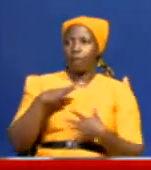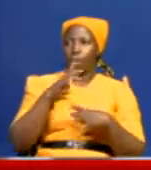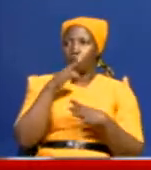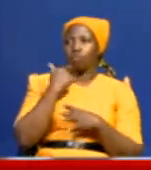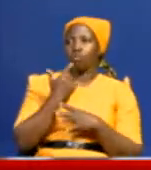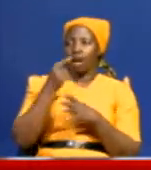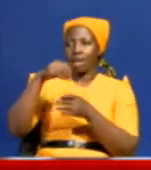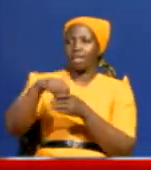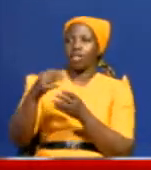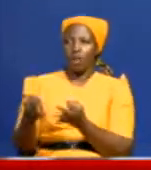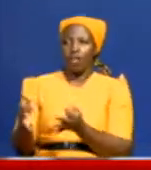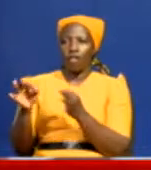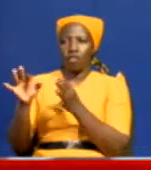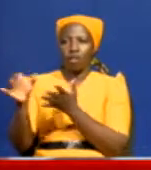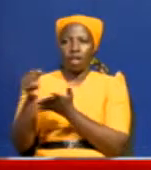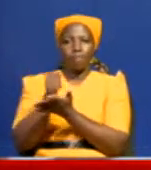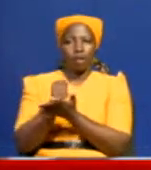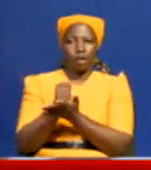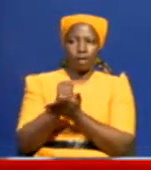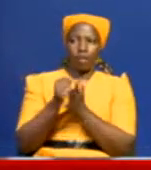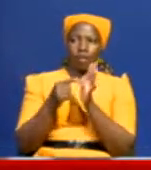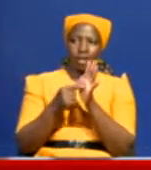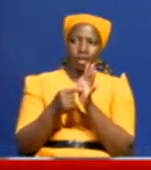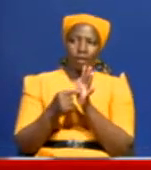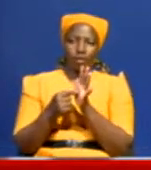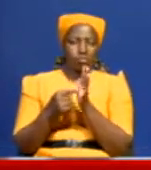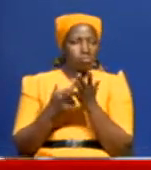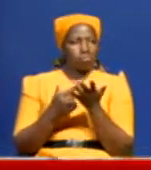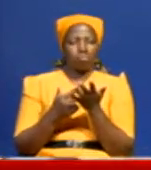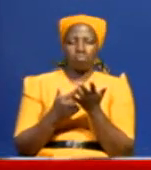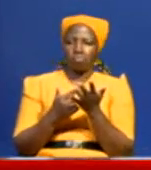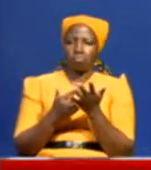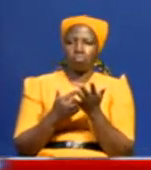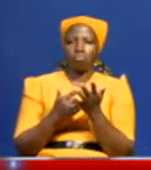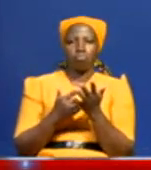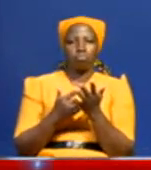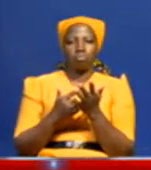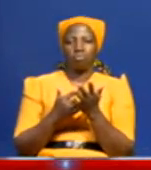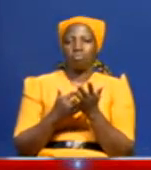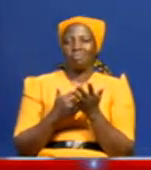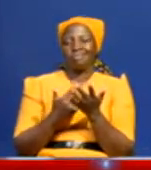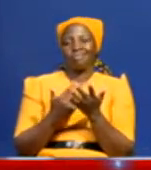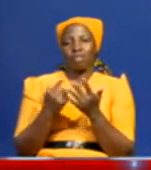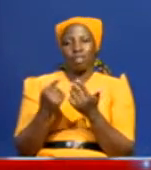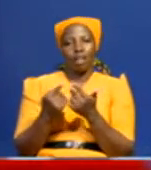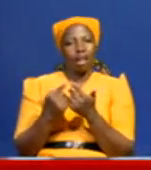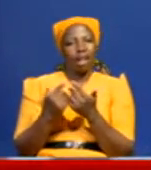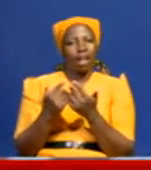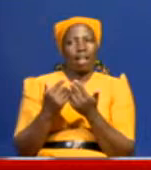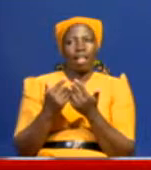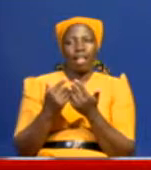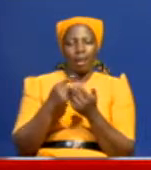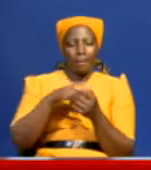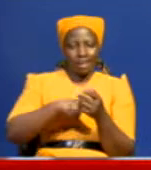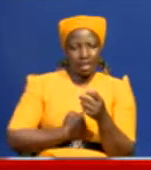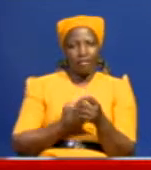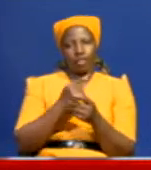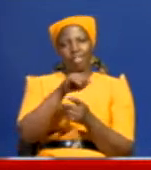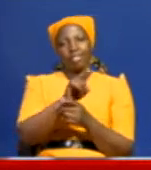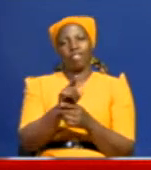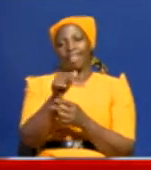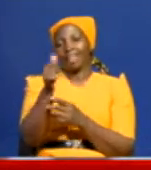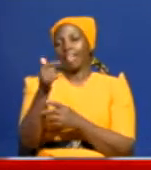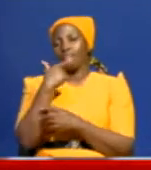employment. So unlike myself and yourself and a few Kenyans who are formally employed, who